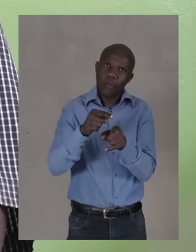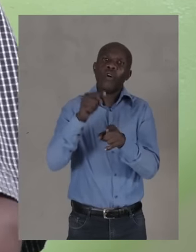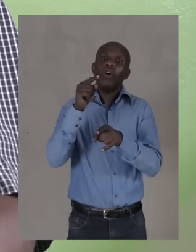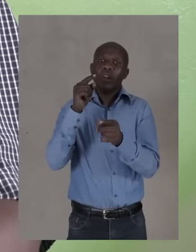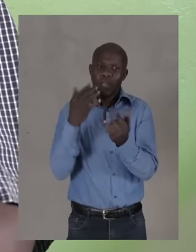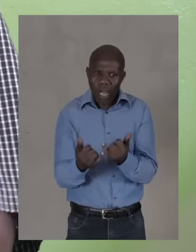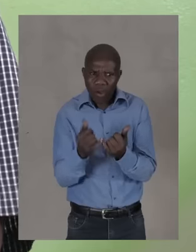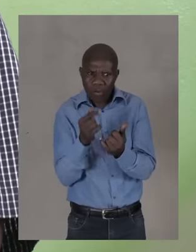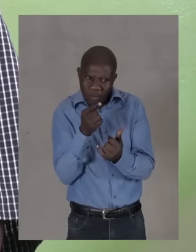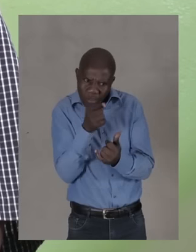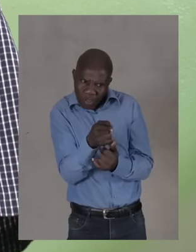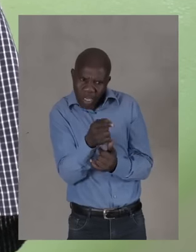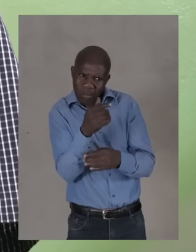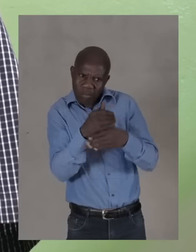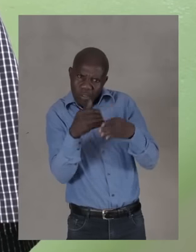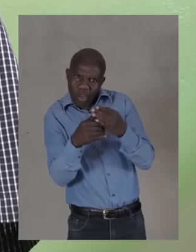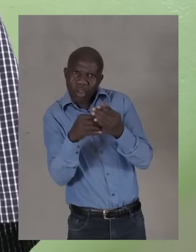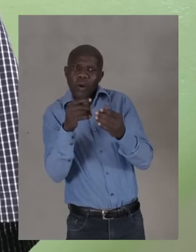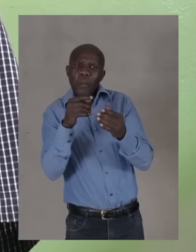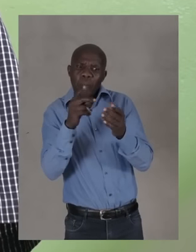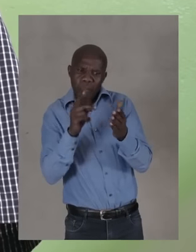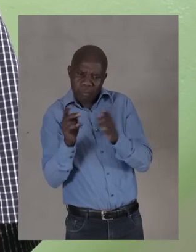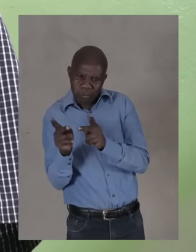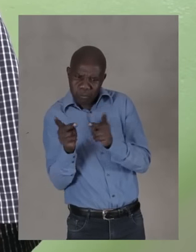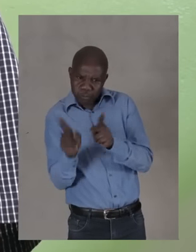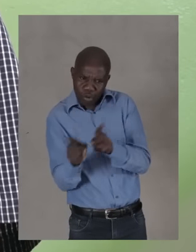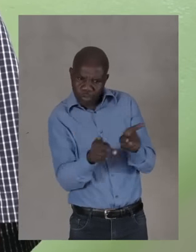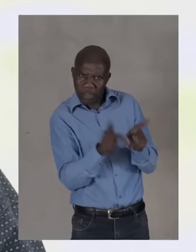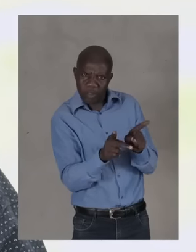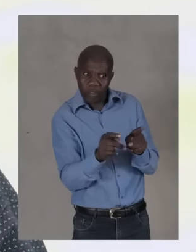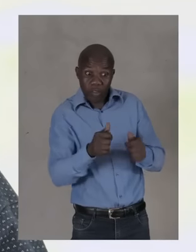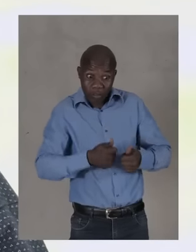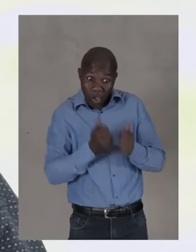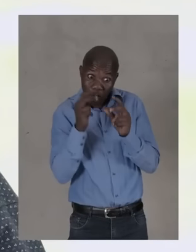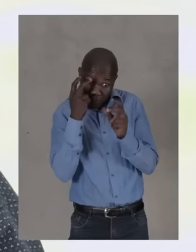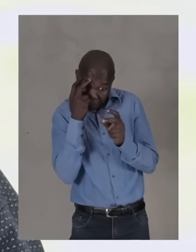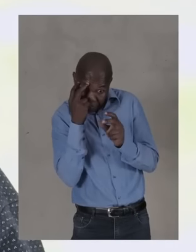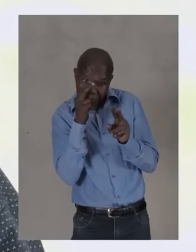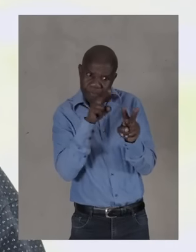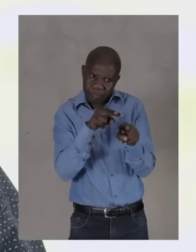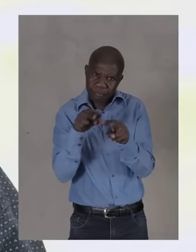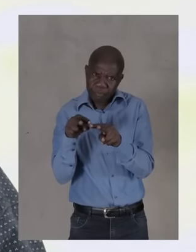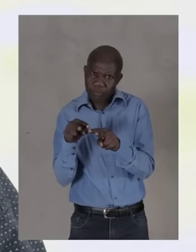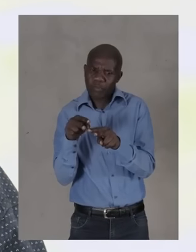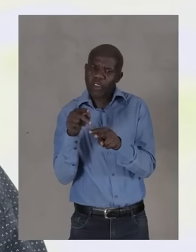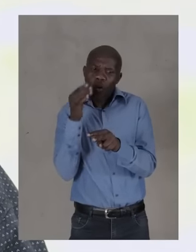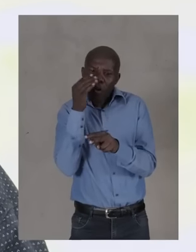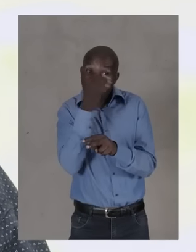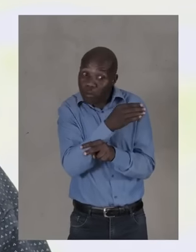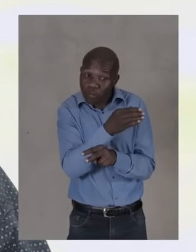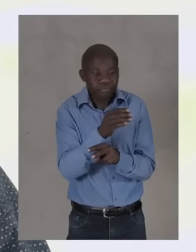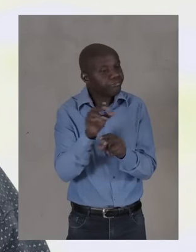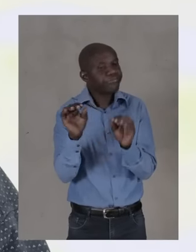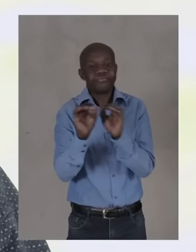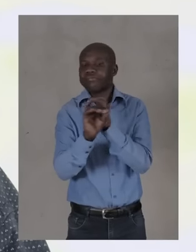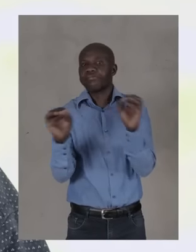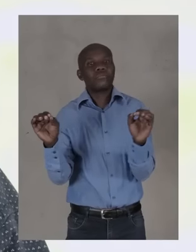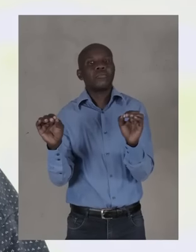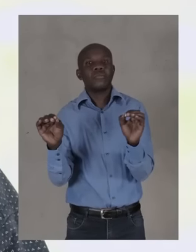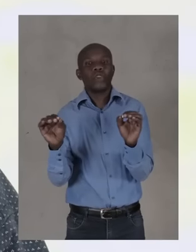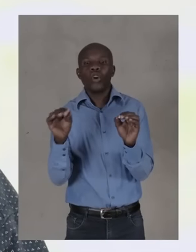in the contractual process, and we do hope that those can be strengthened. We are monitoring our projects, so there's no